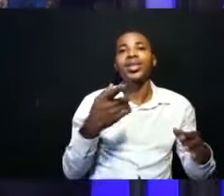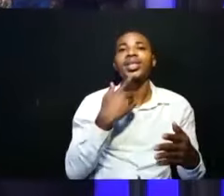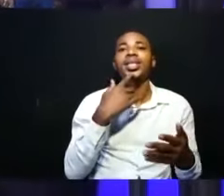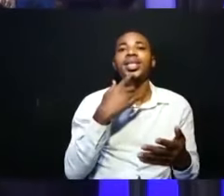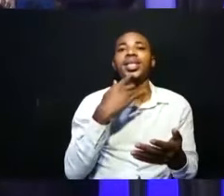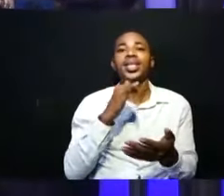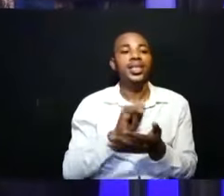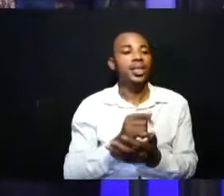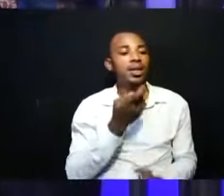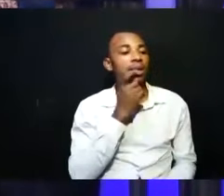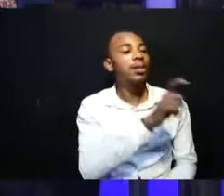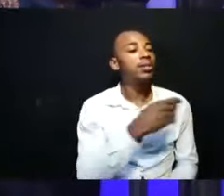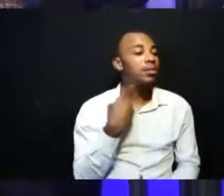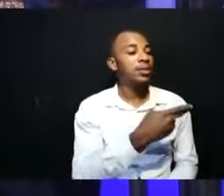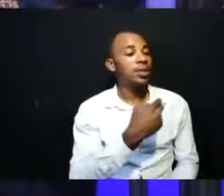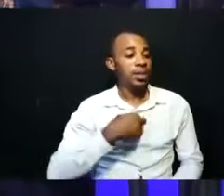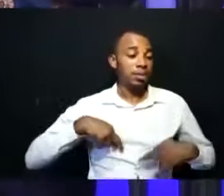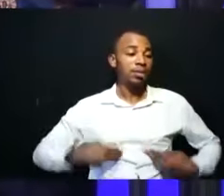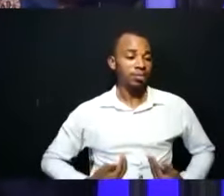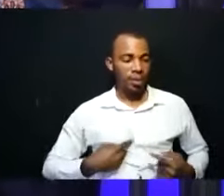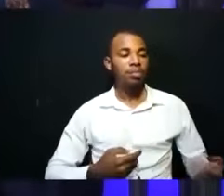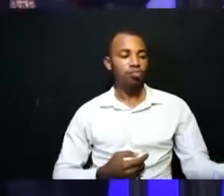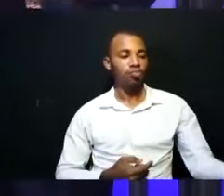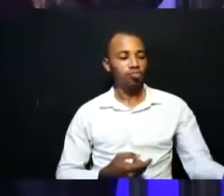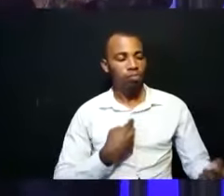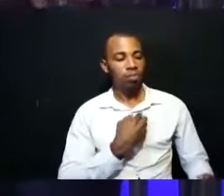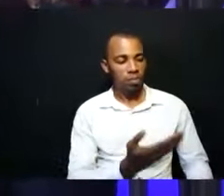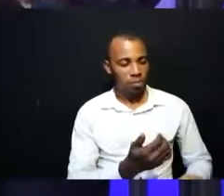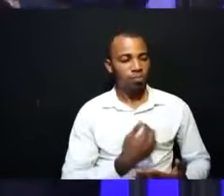I want to preach. On retirement.